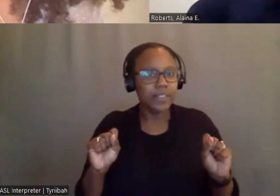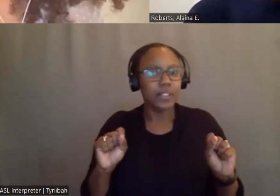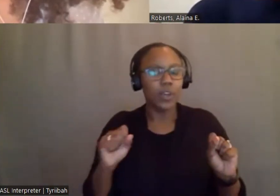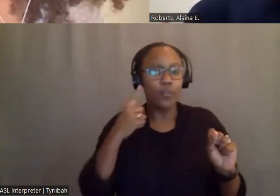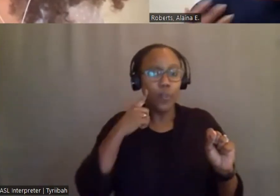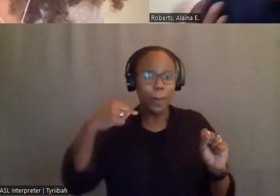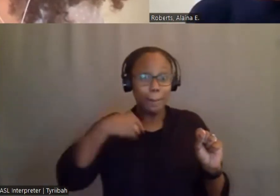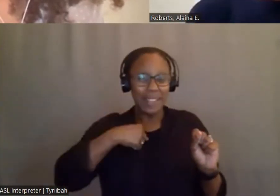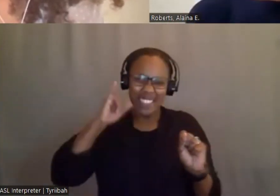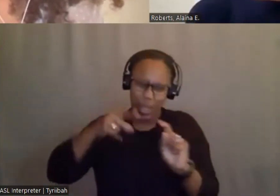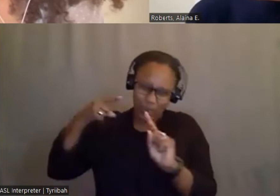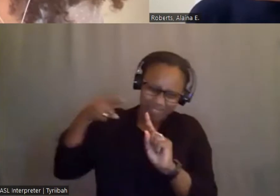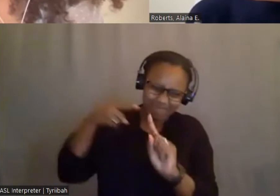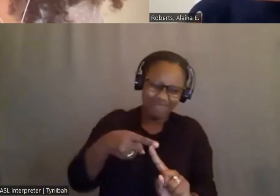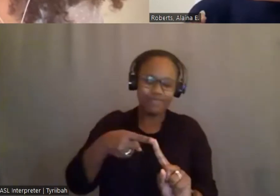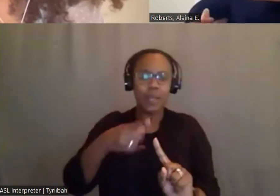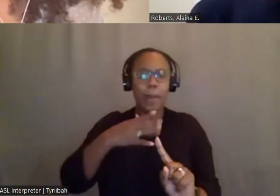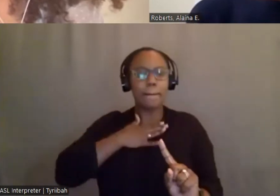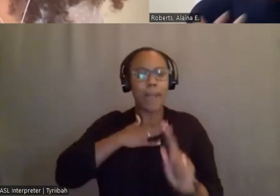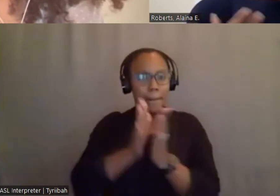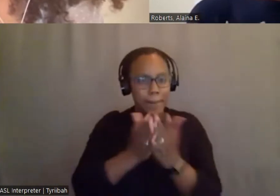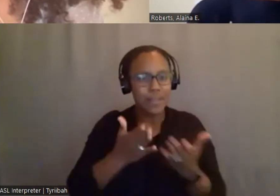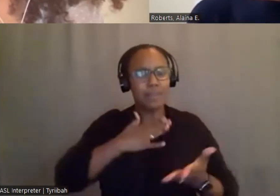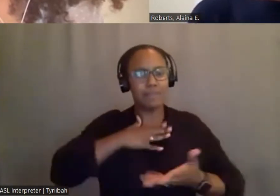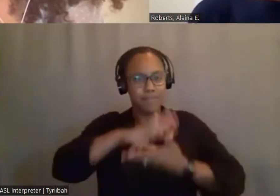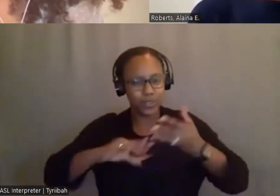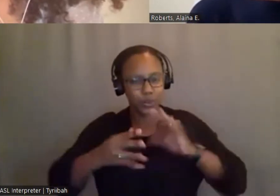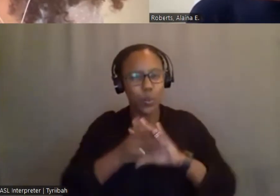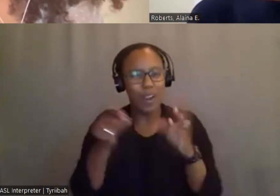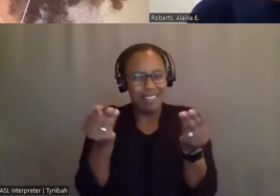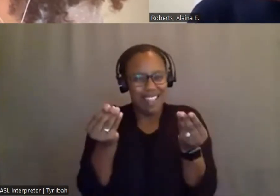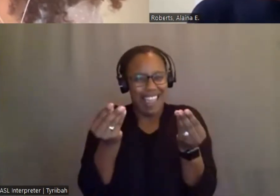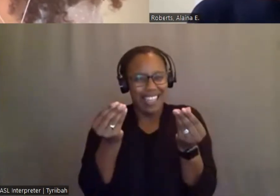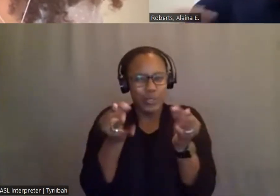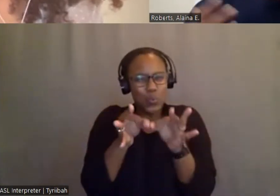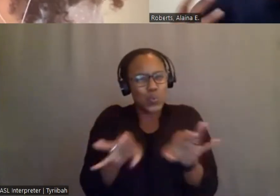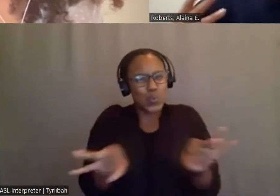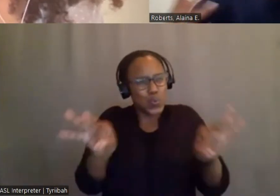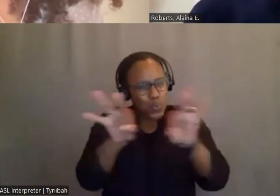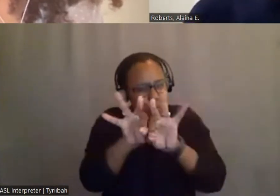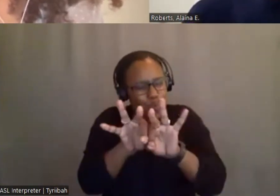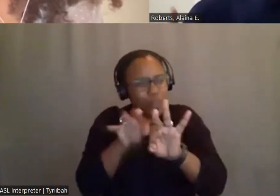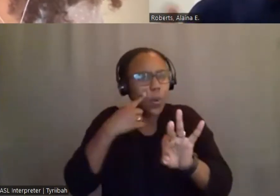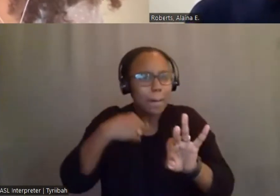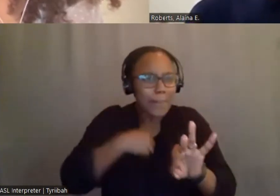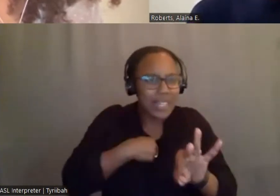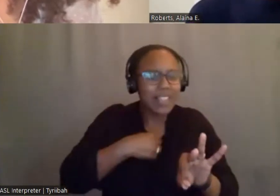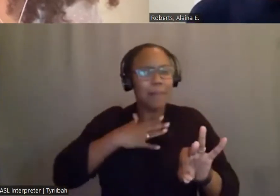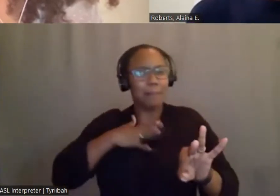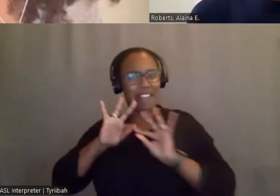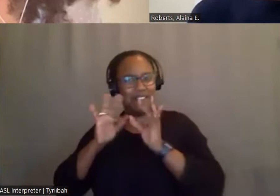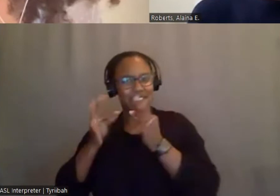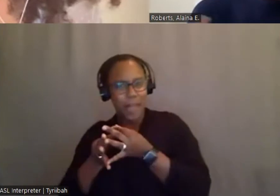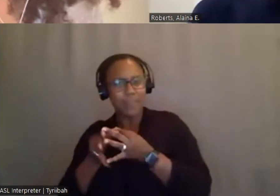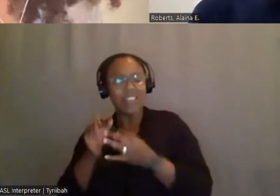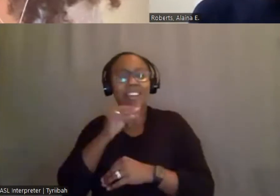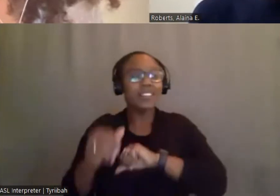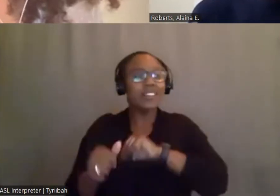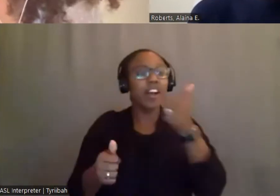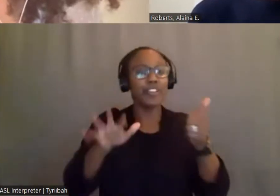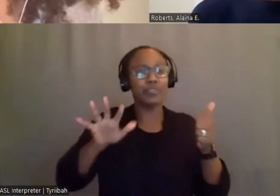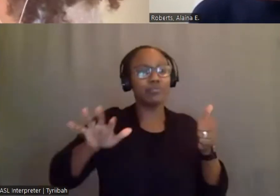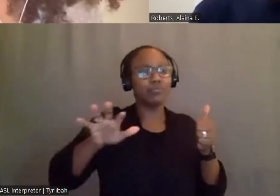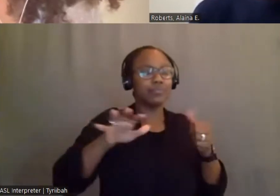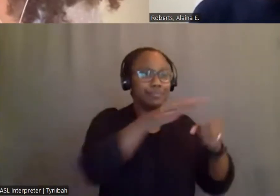was land and what land meant to them, to my family members, but also to other groups within this time period, because land